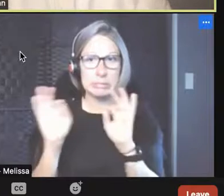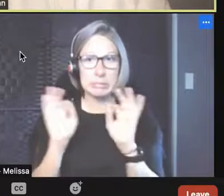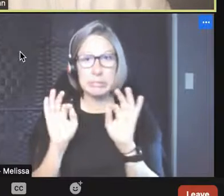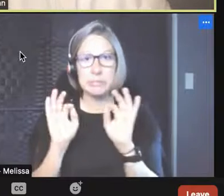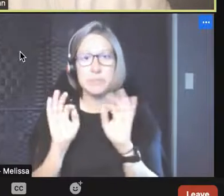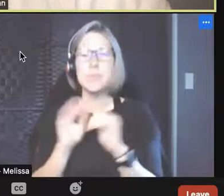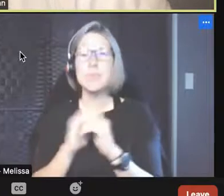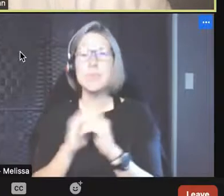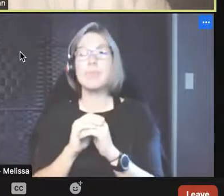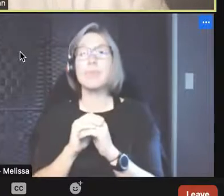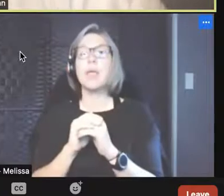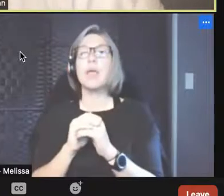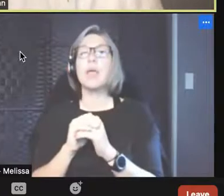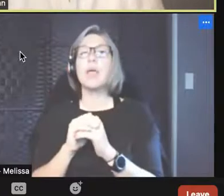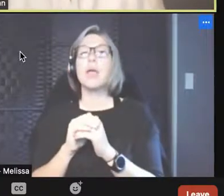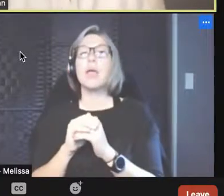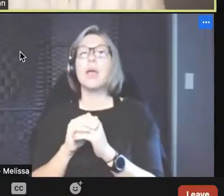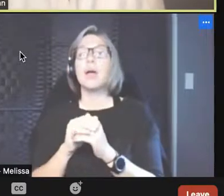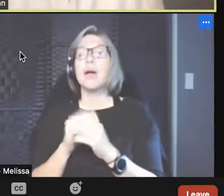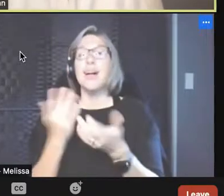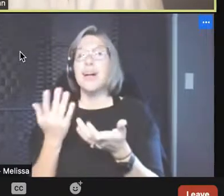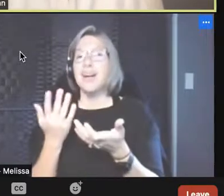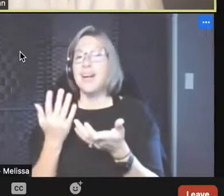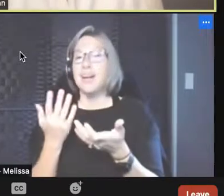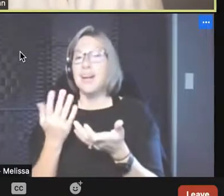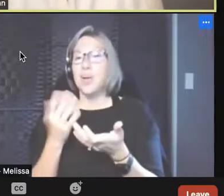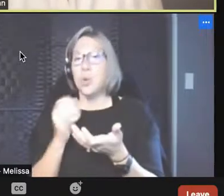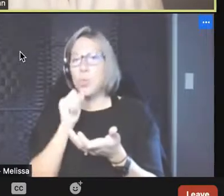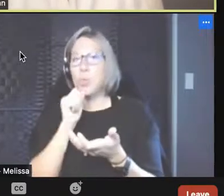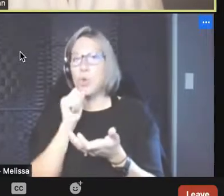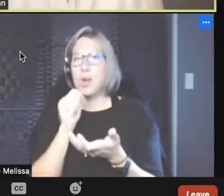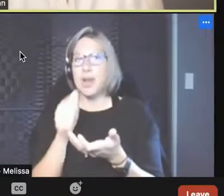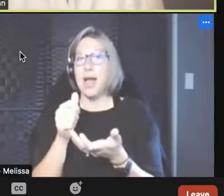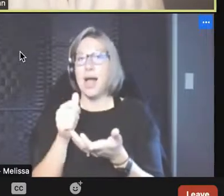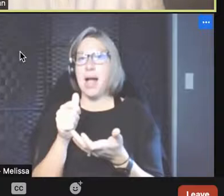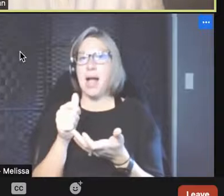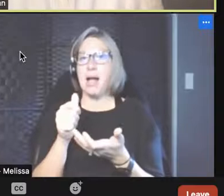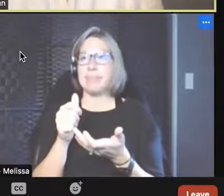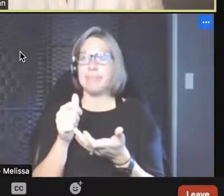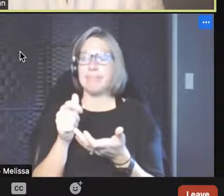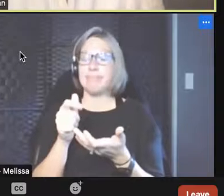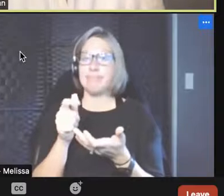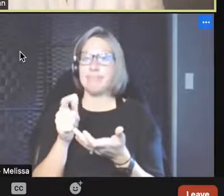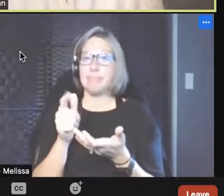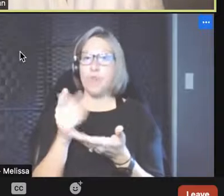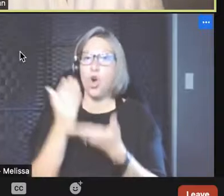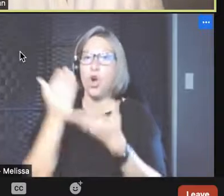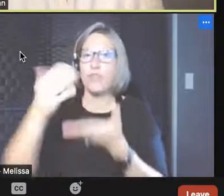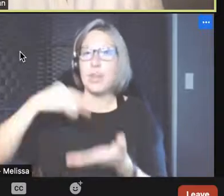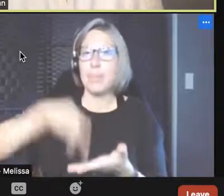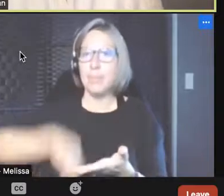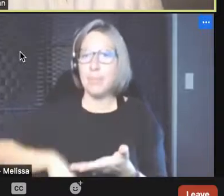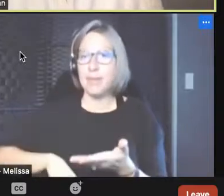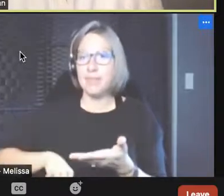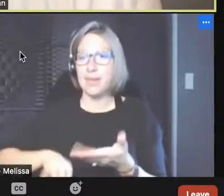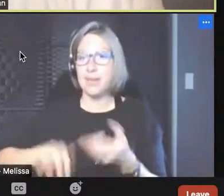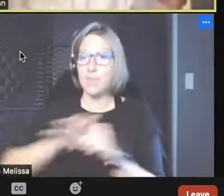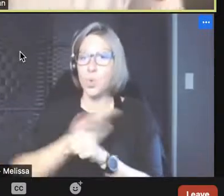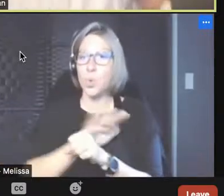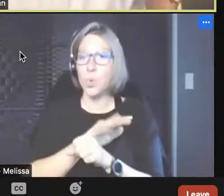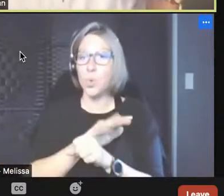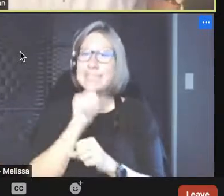Then we're really not giving the child the benefit that they need. It's not a yes or no. And I think